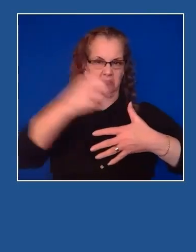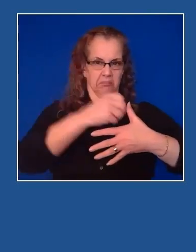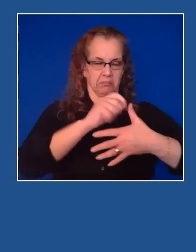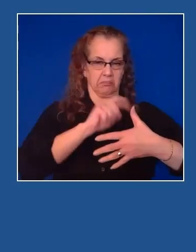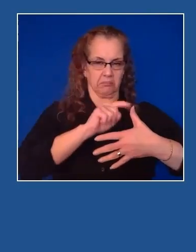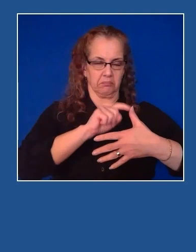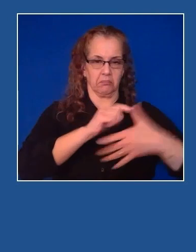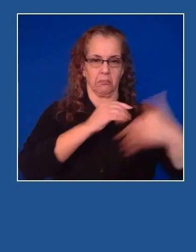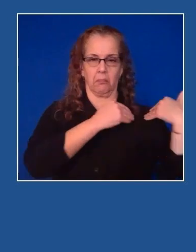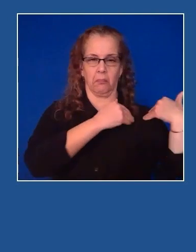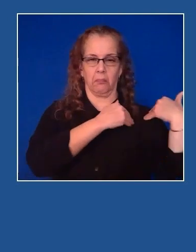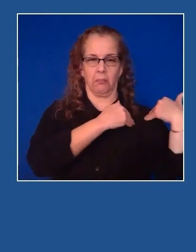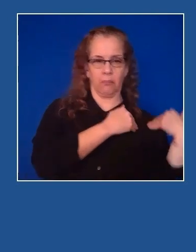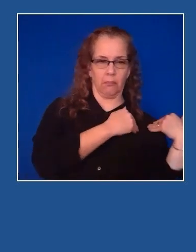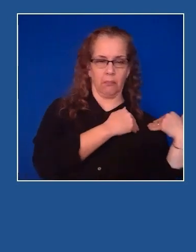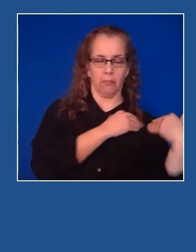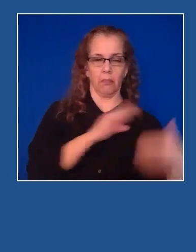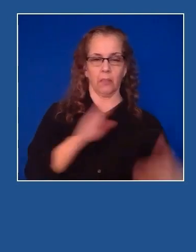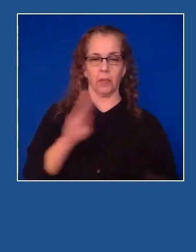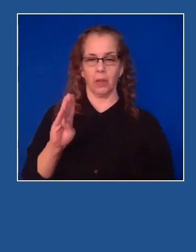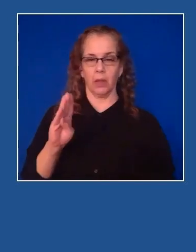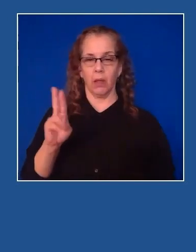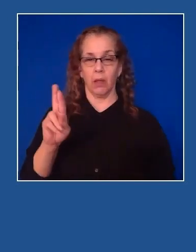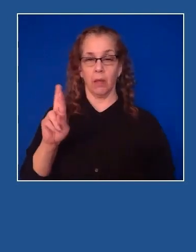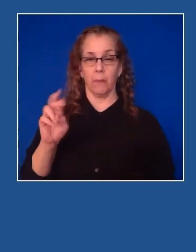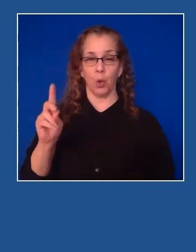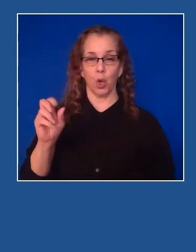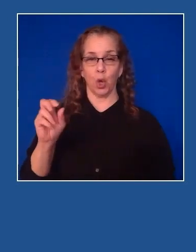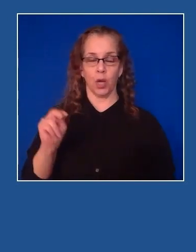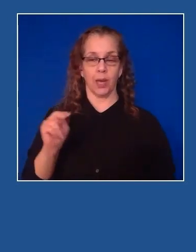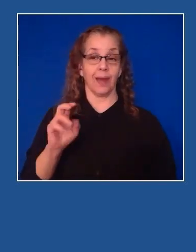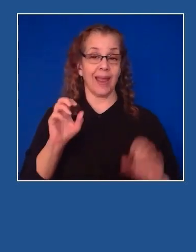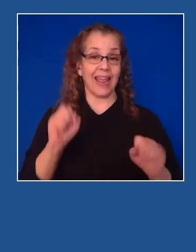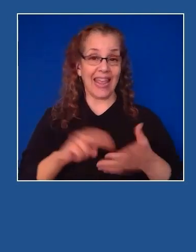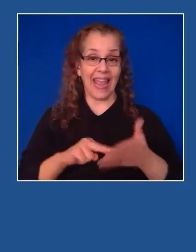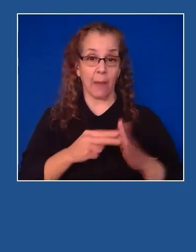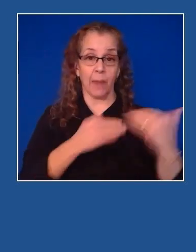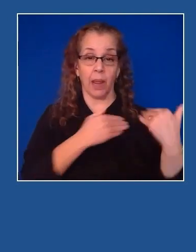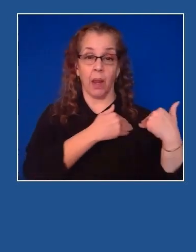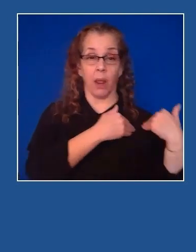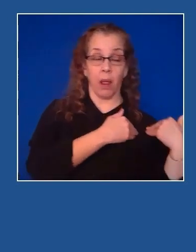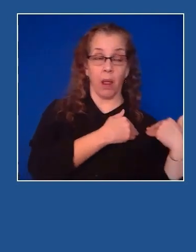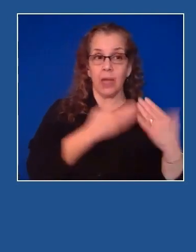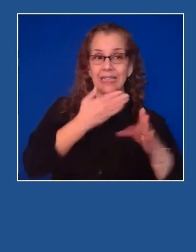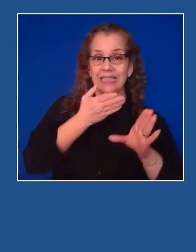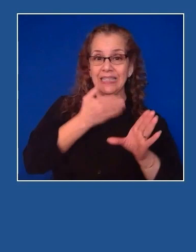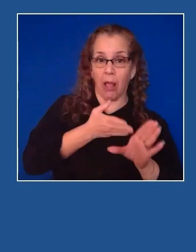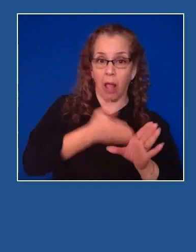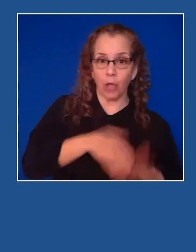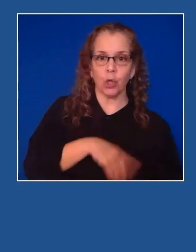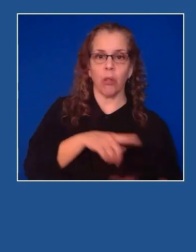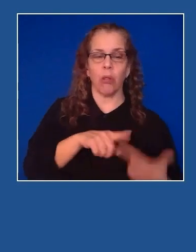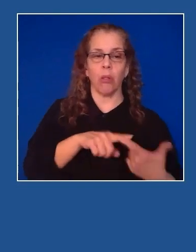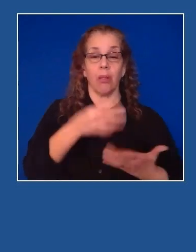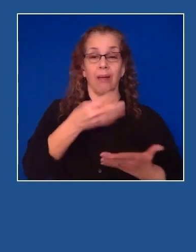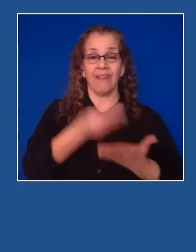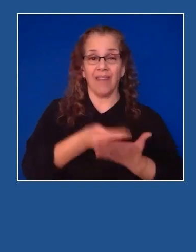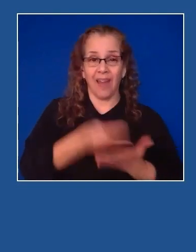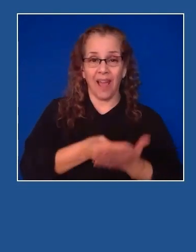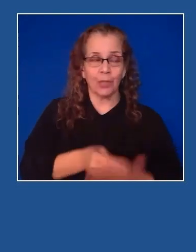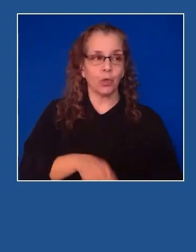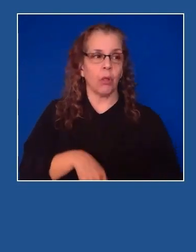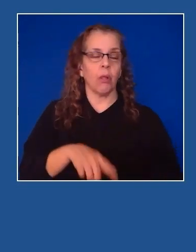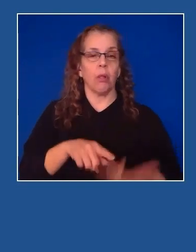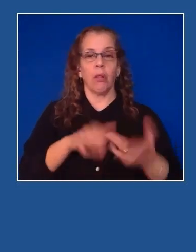Burden might be psychological, financial, it might be in family relationships, it might have something to